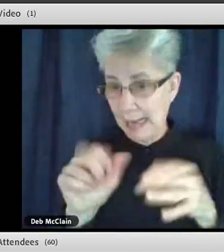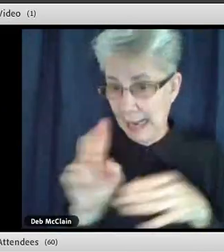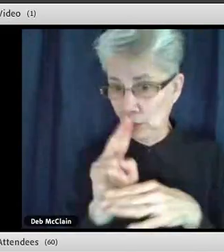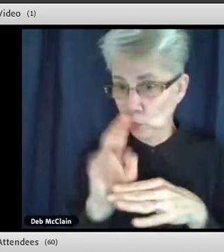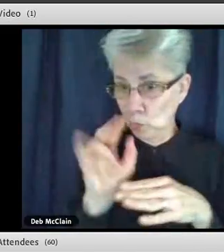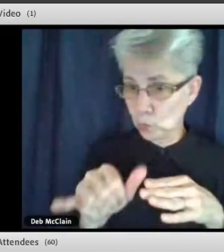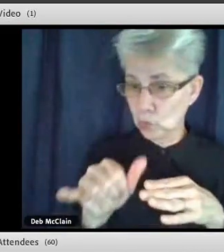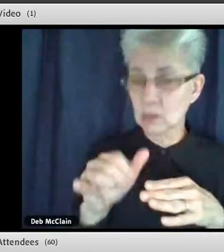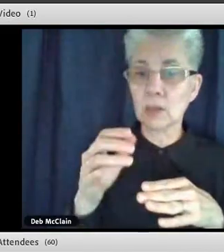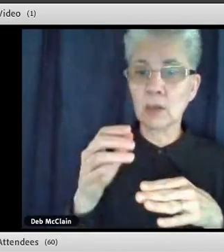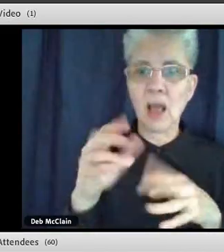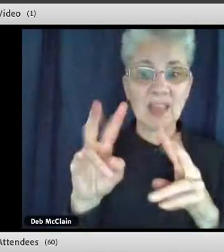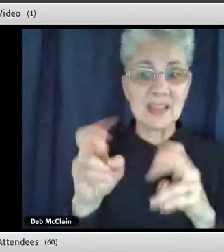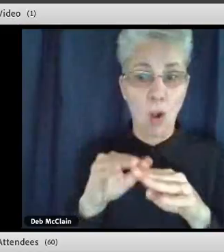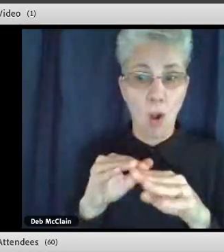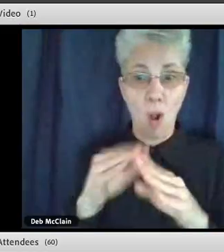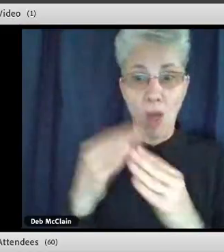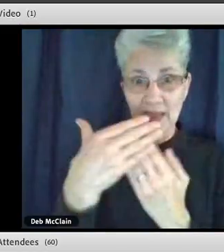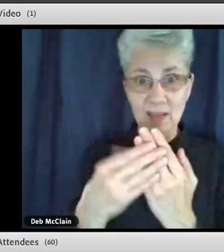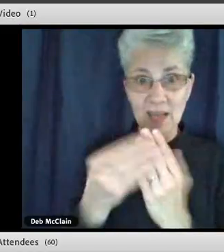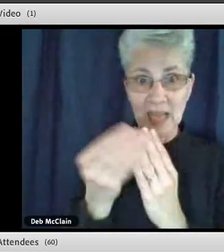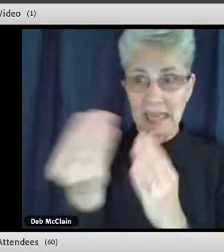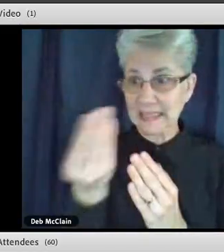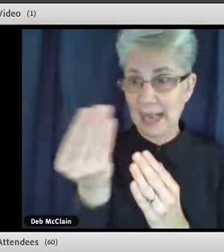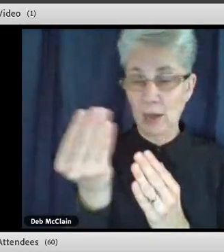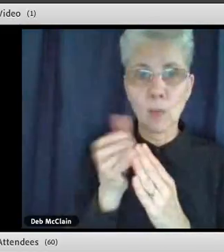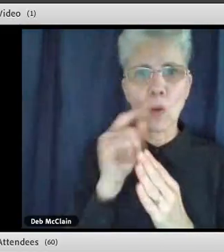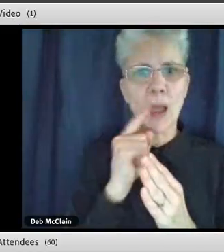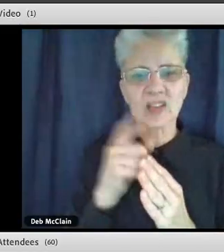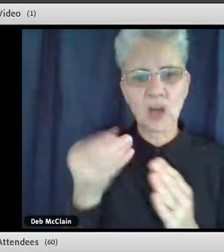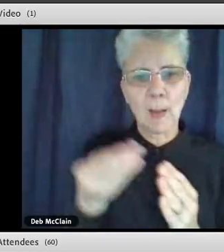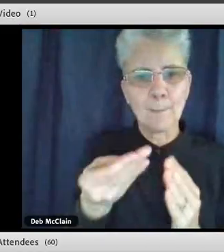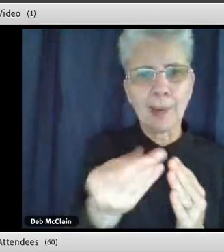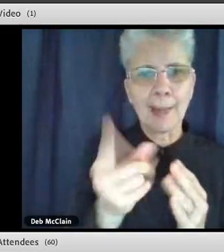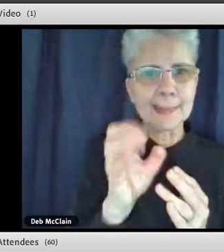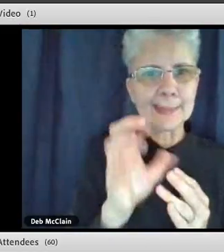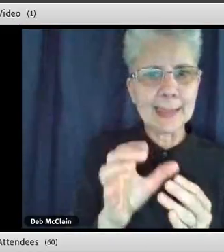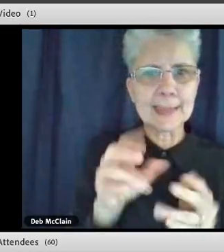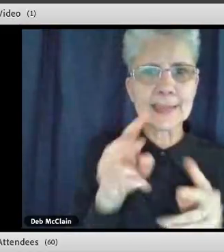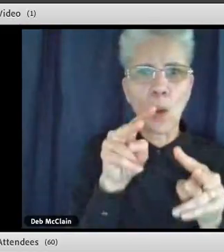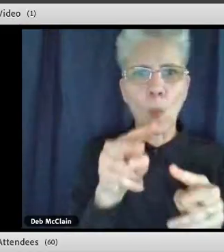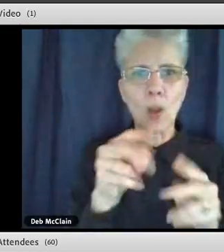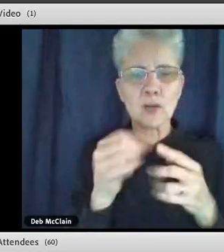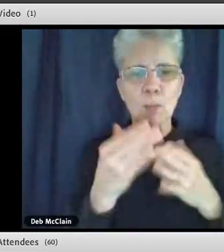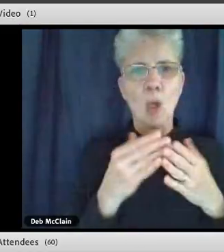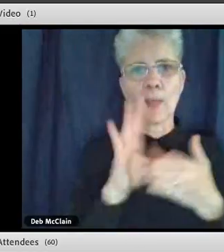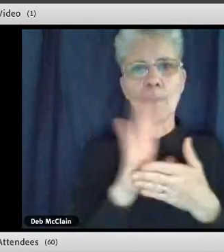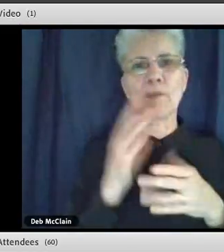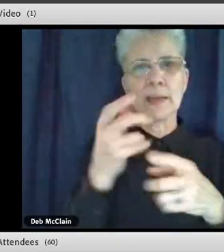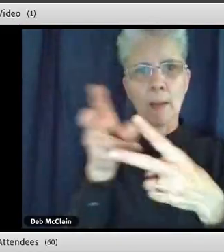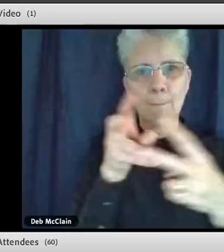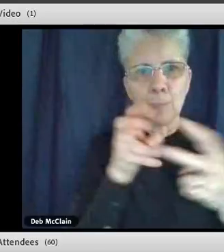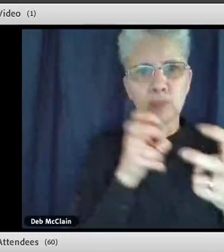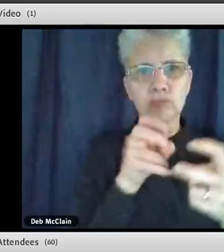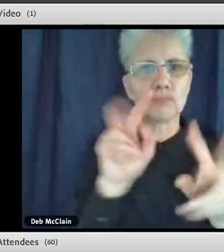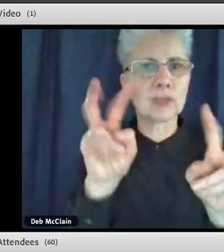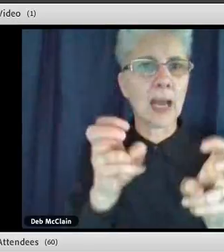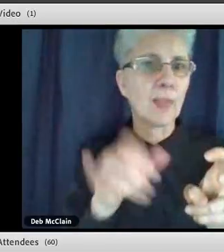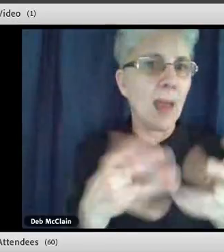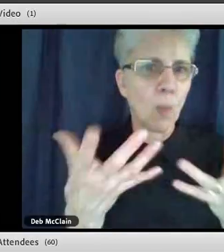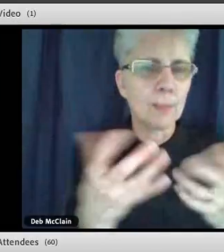have to actually pop in the disc and watch the first part of the movie to get the title, right? So, So what's the